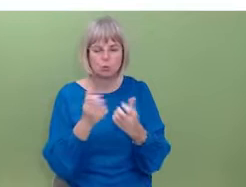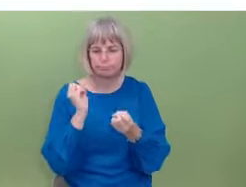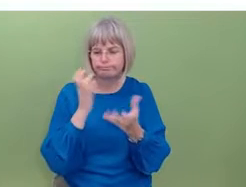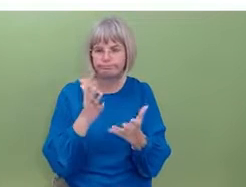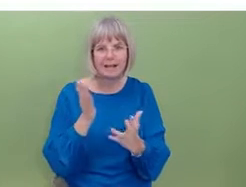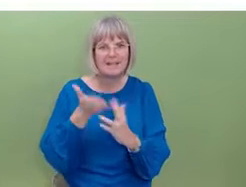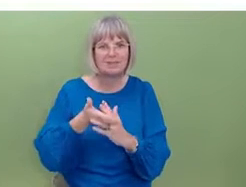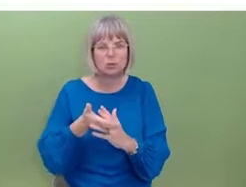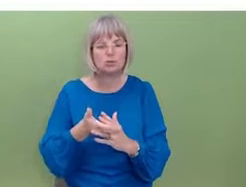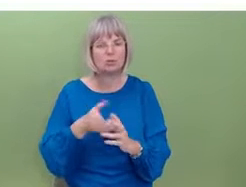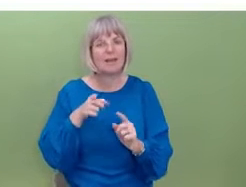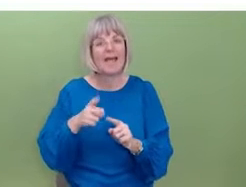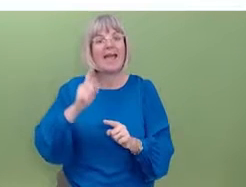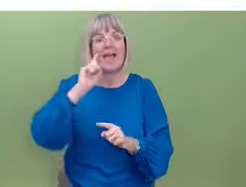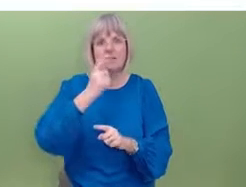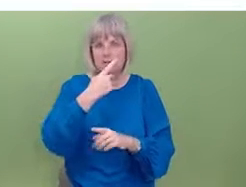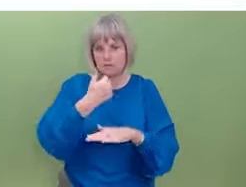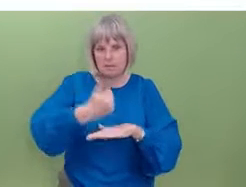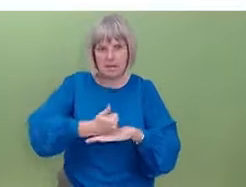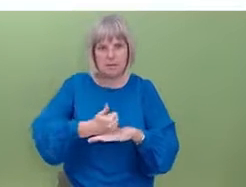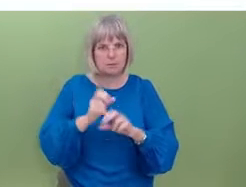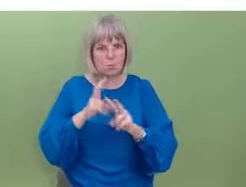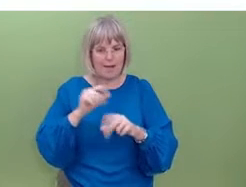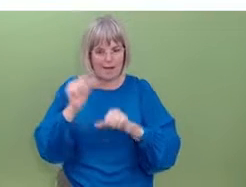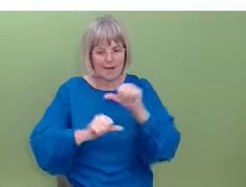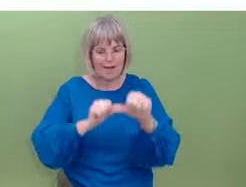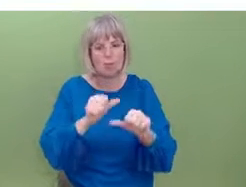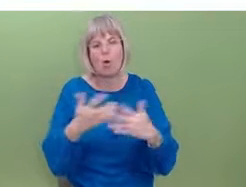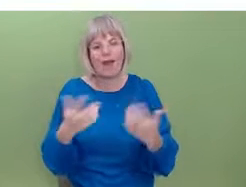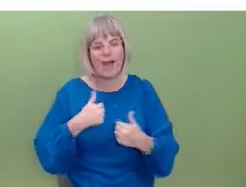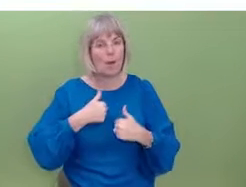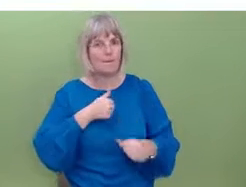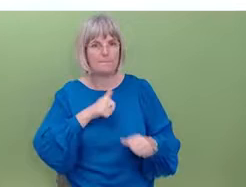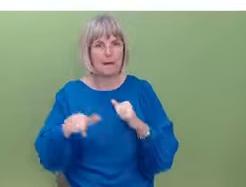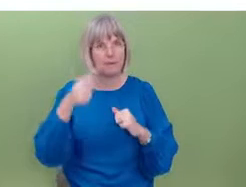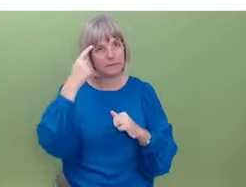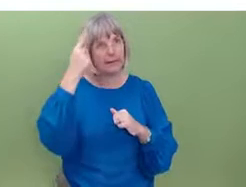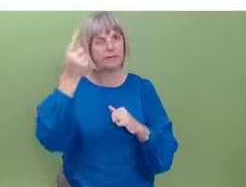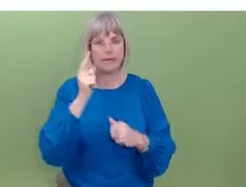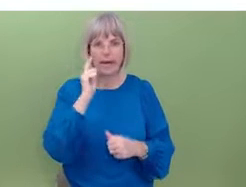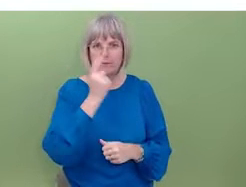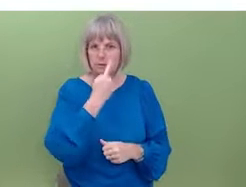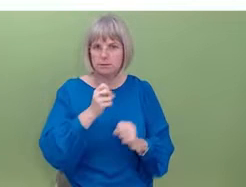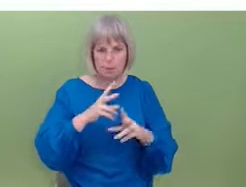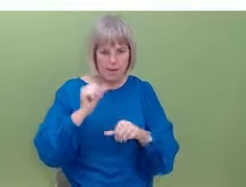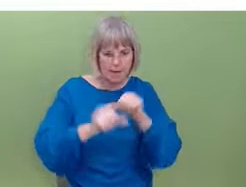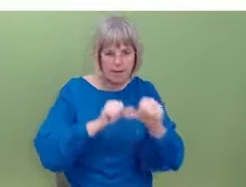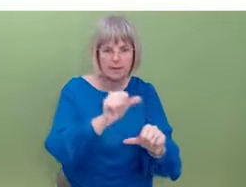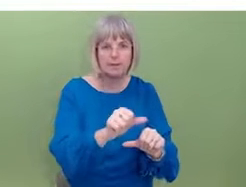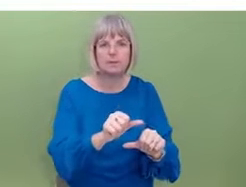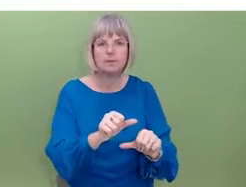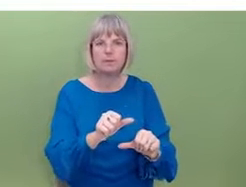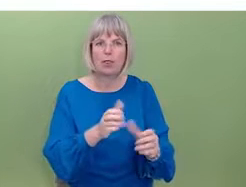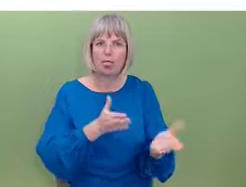evidence-based way, or our best guess of an evidence-based way during the pandemic. I think one